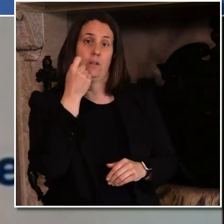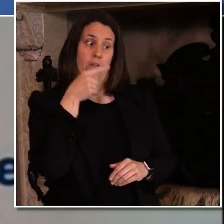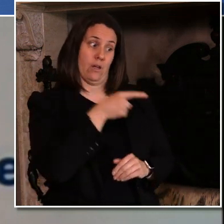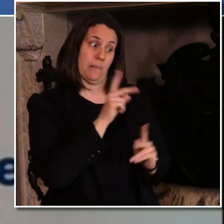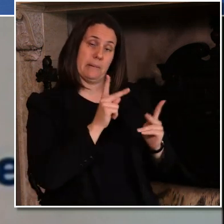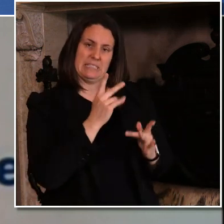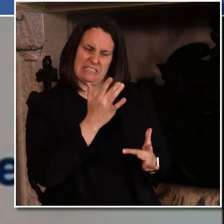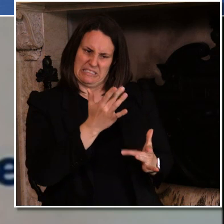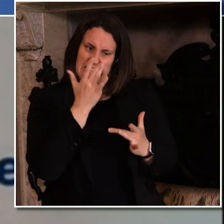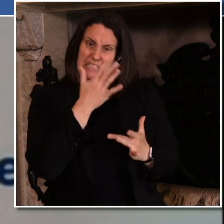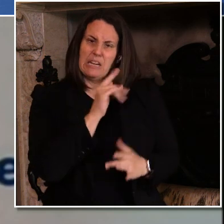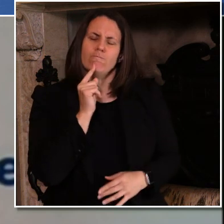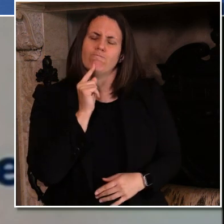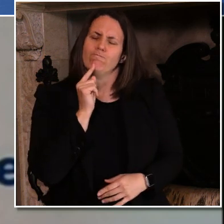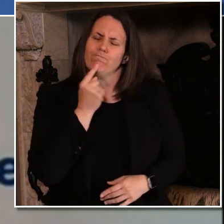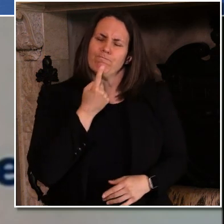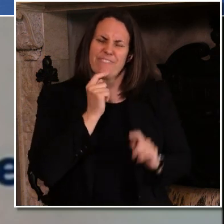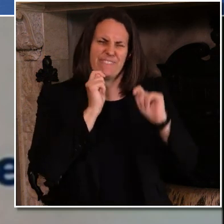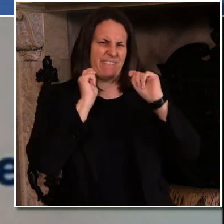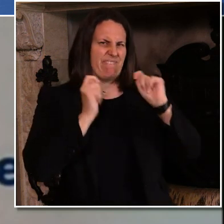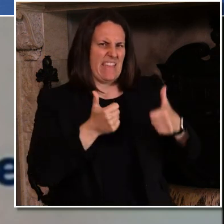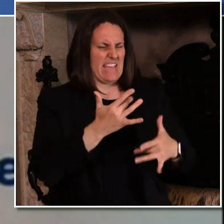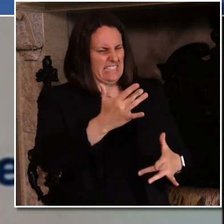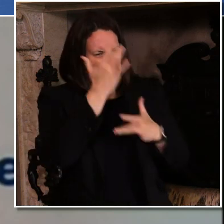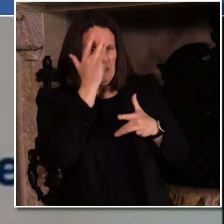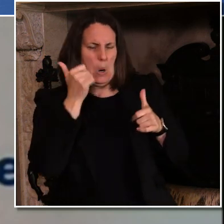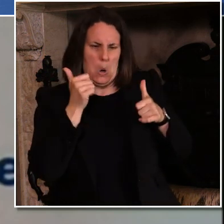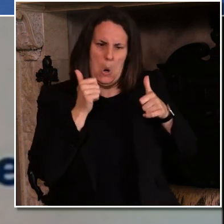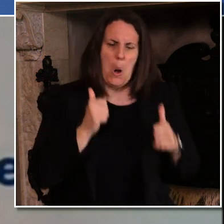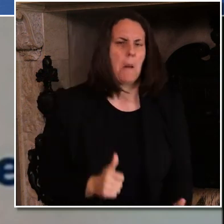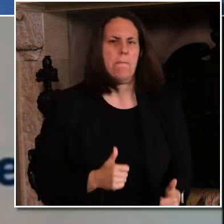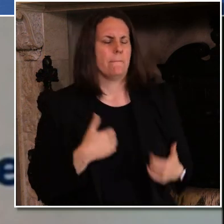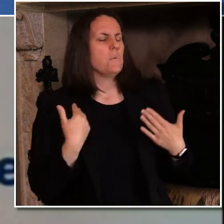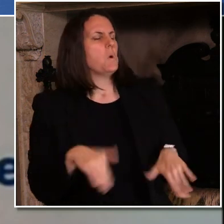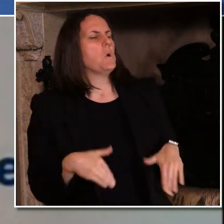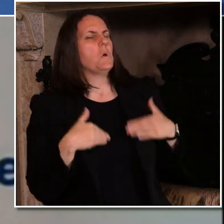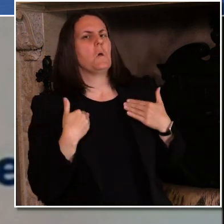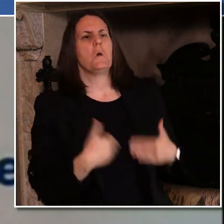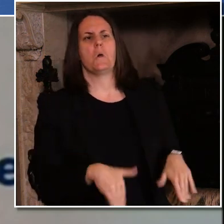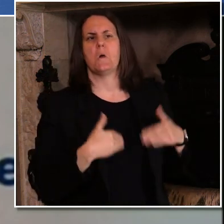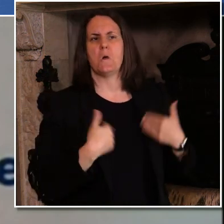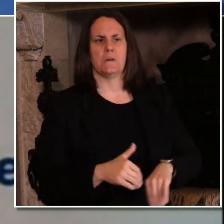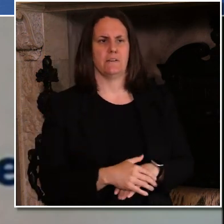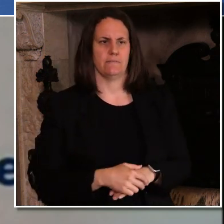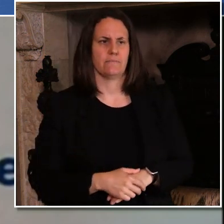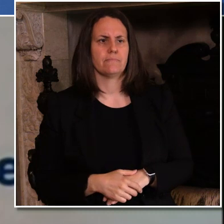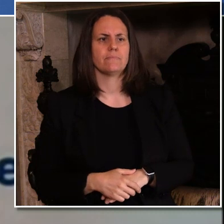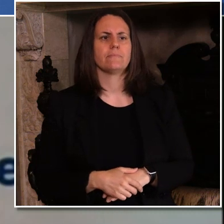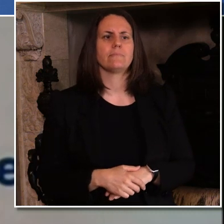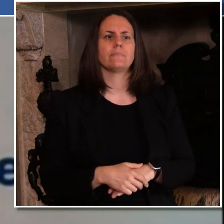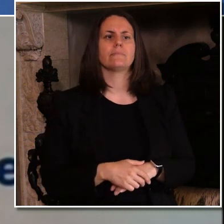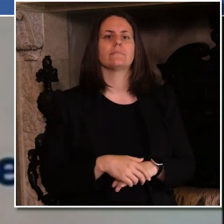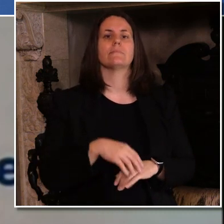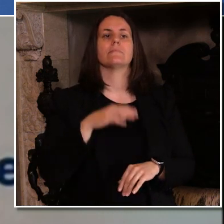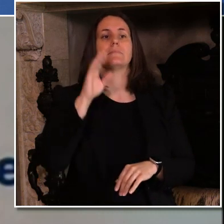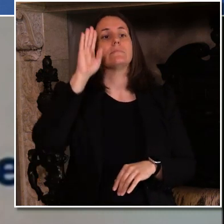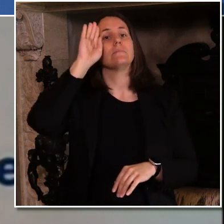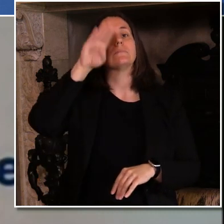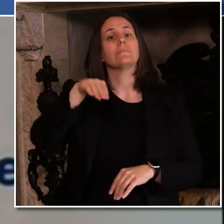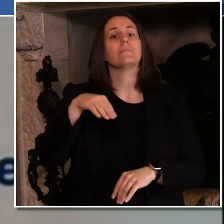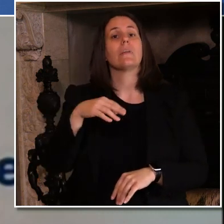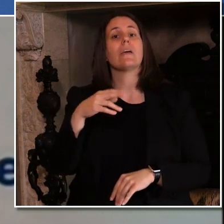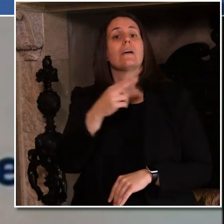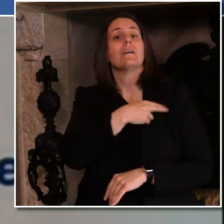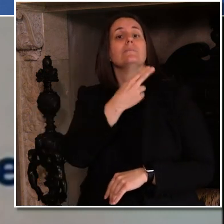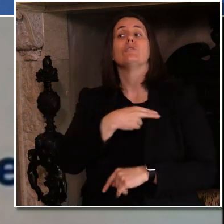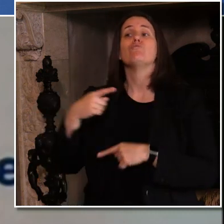so they can't see their patients from outside of the room. So they're not able to do the monitoring that they're used to be doing. The staff are